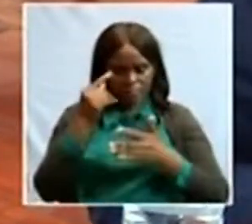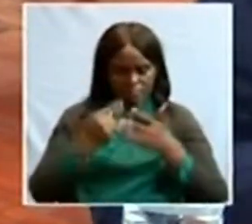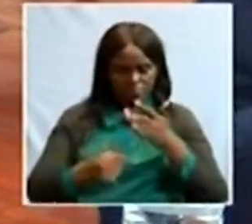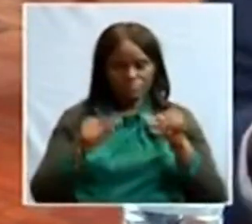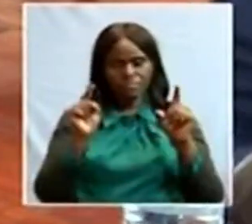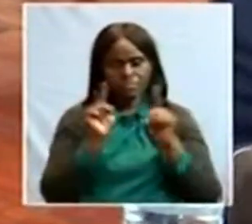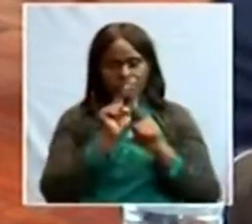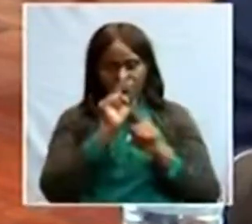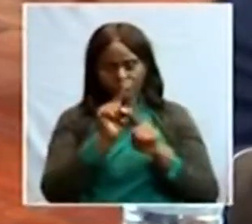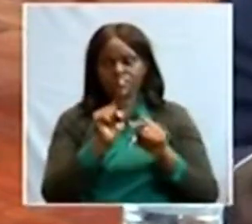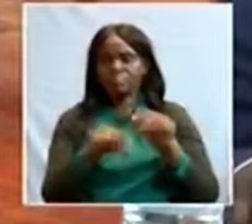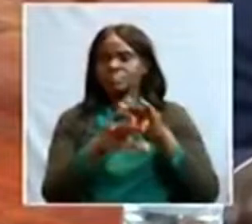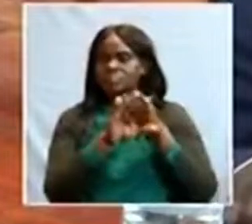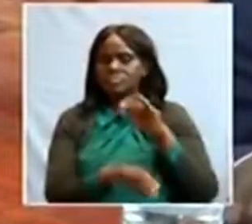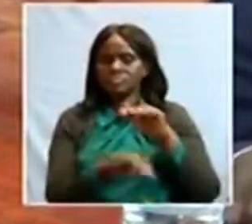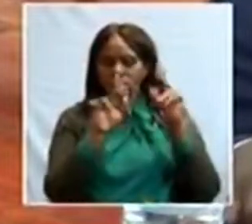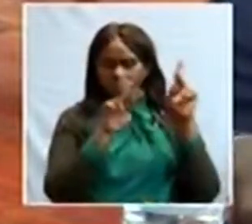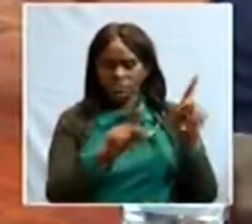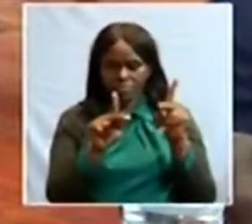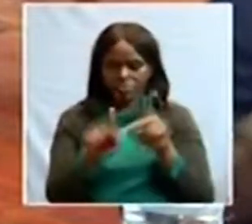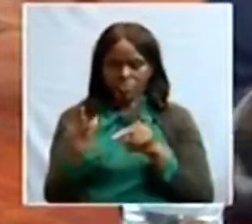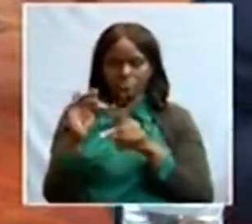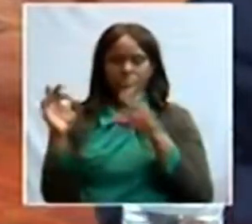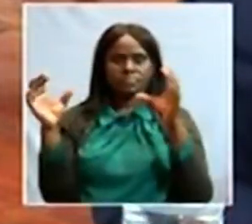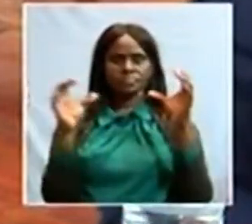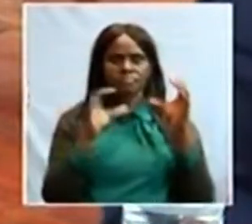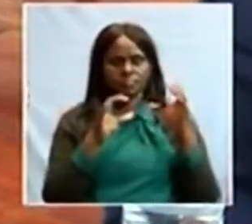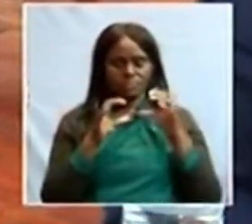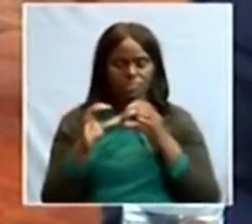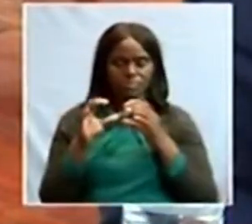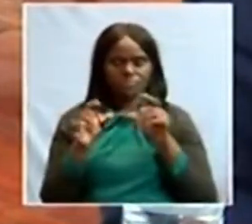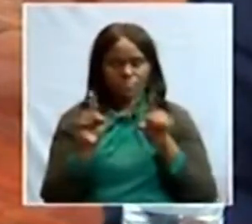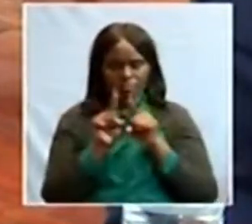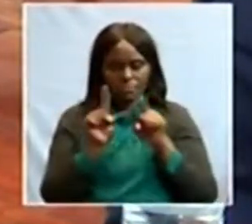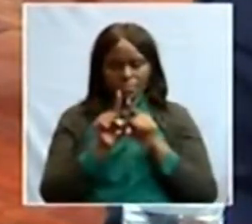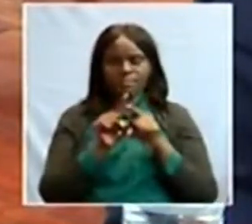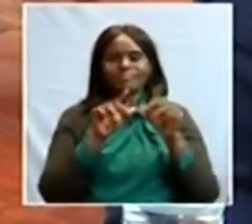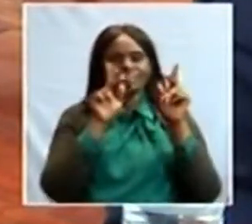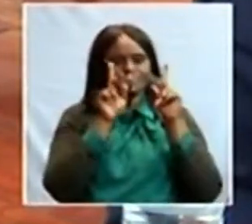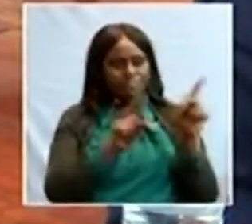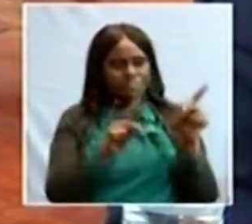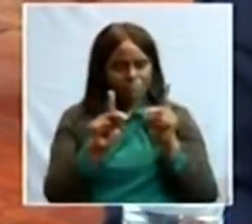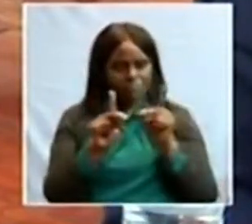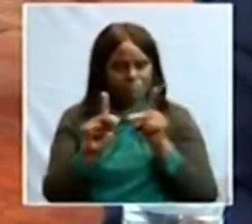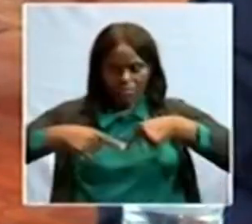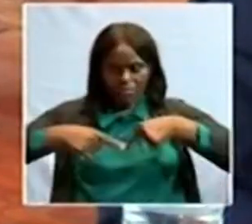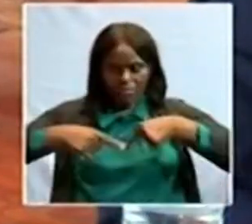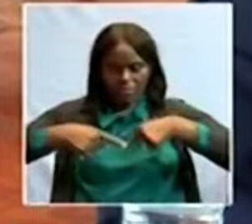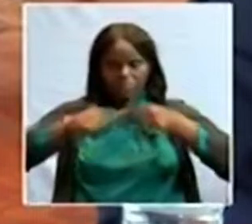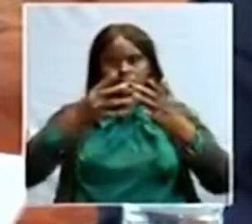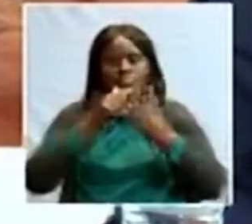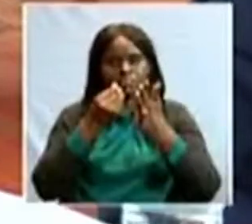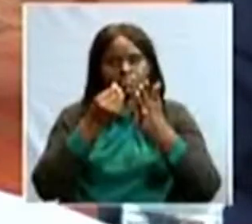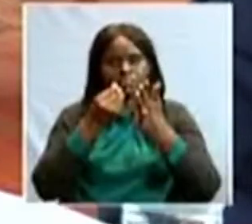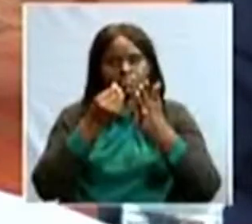on the annual performance of the Council, adverse performance on local revenue collection.